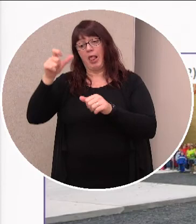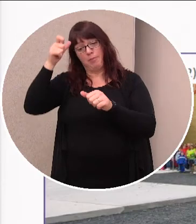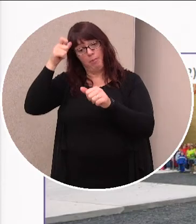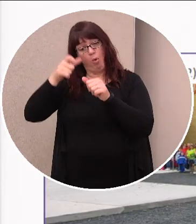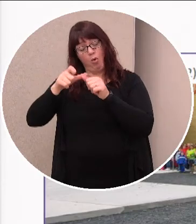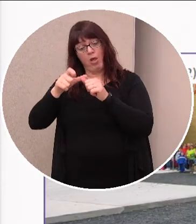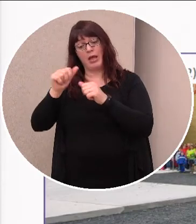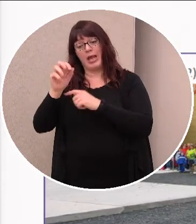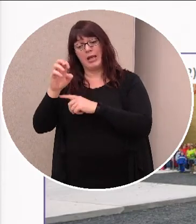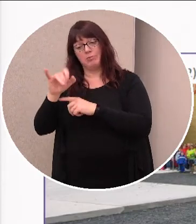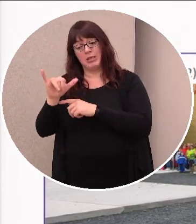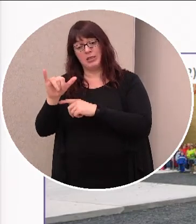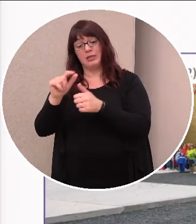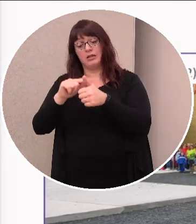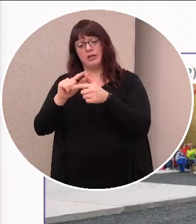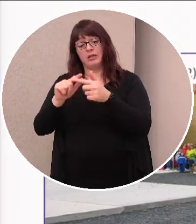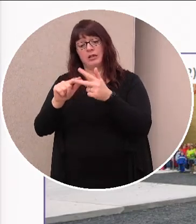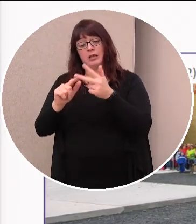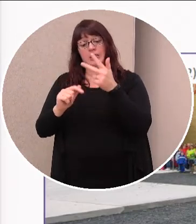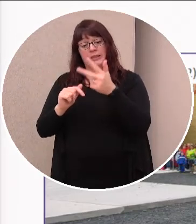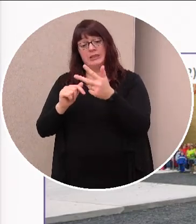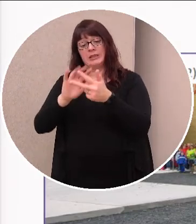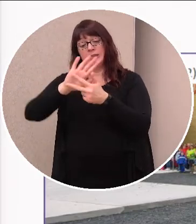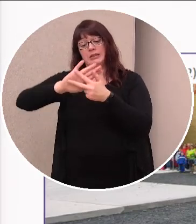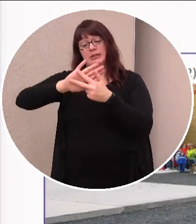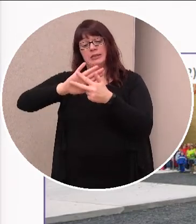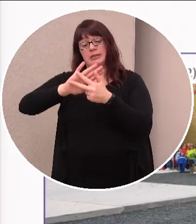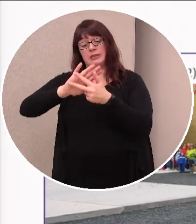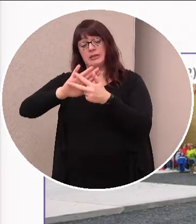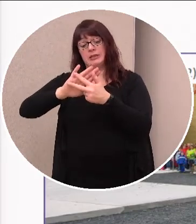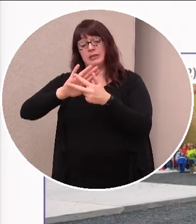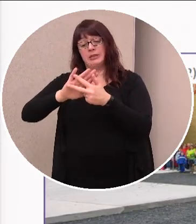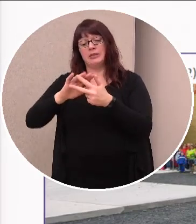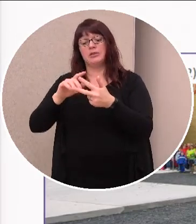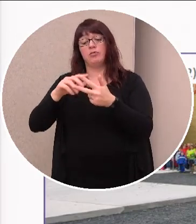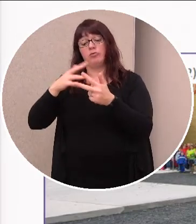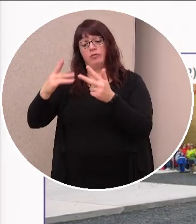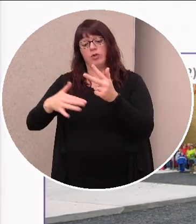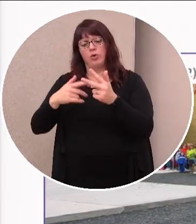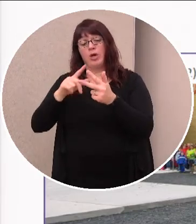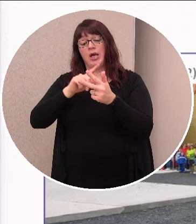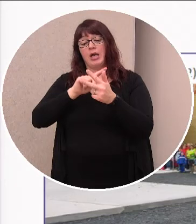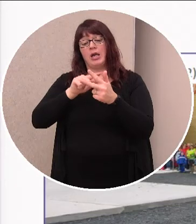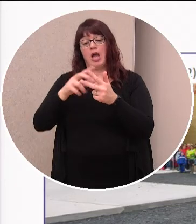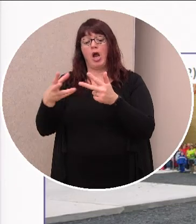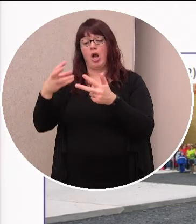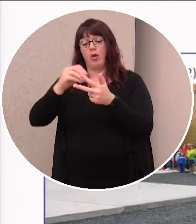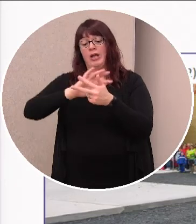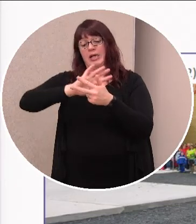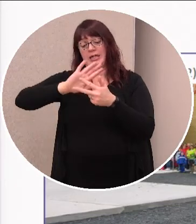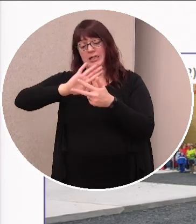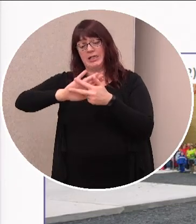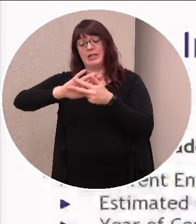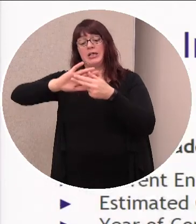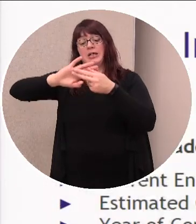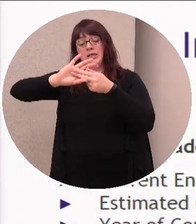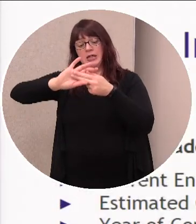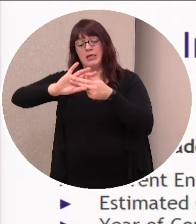it's important to note that this potential system for review includes both of these school systems together.